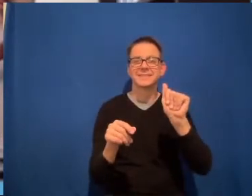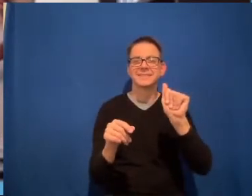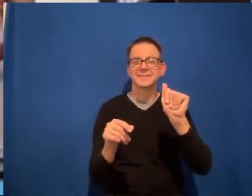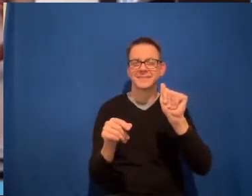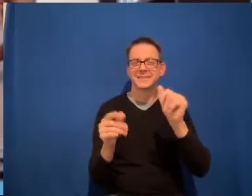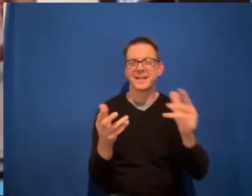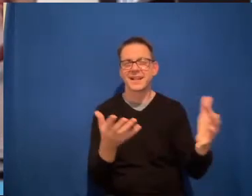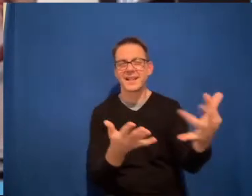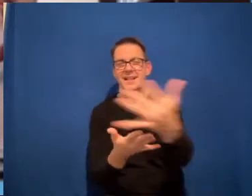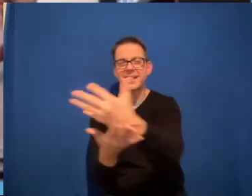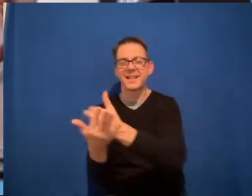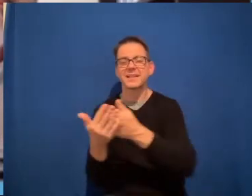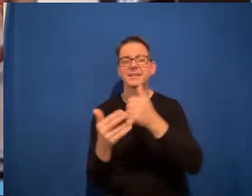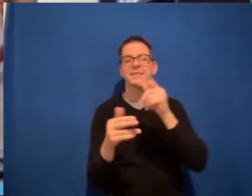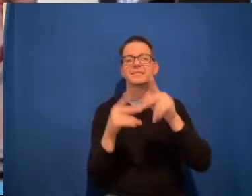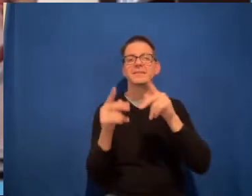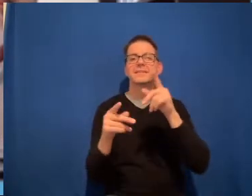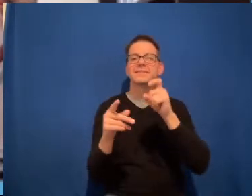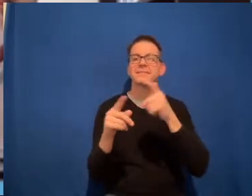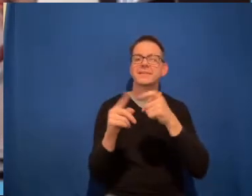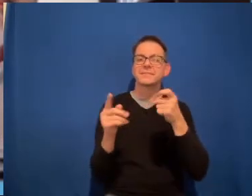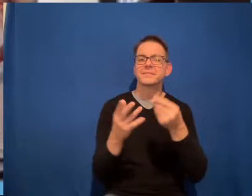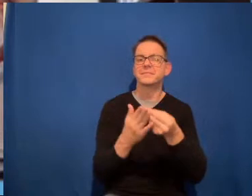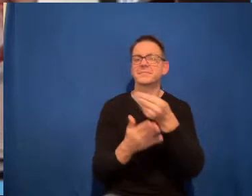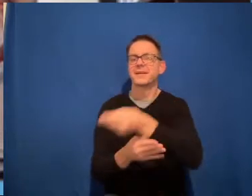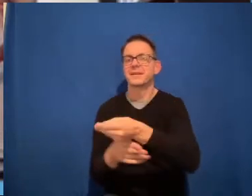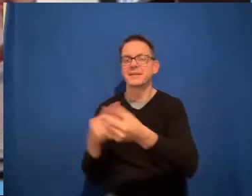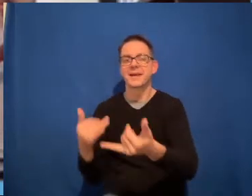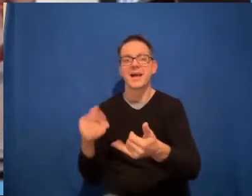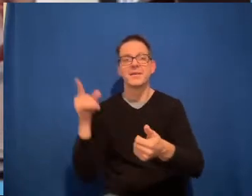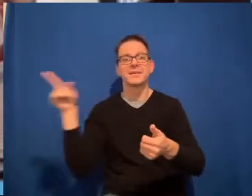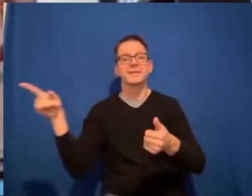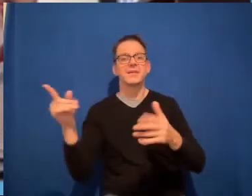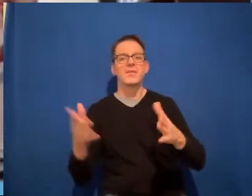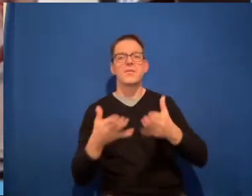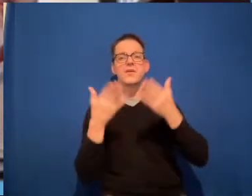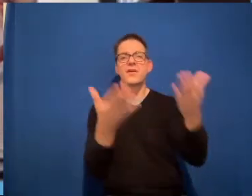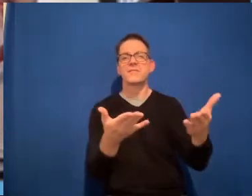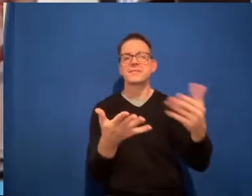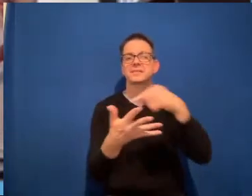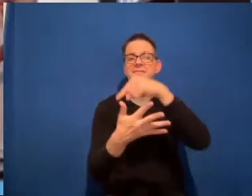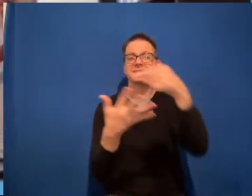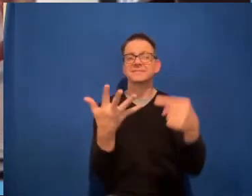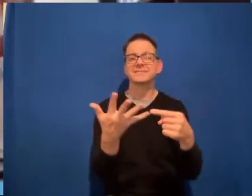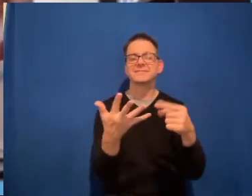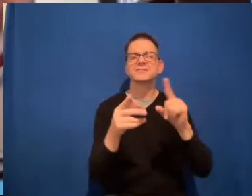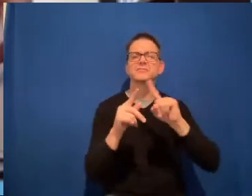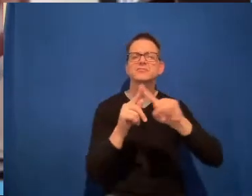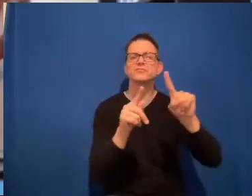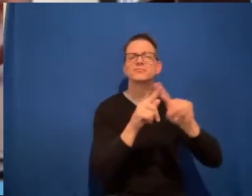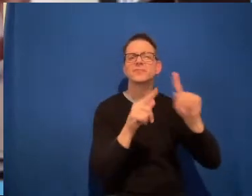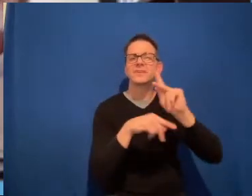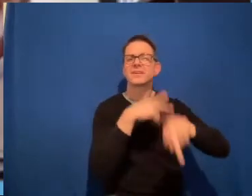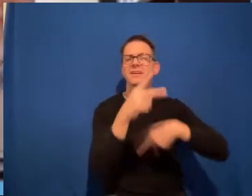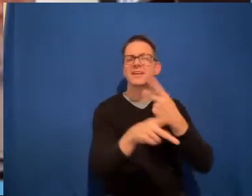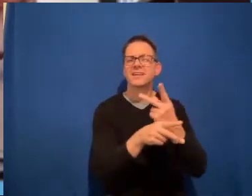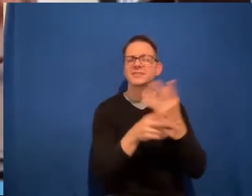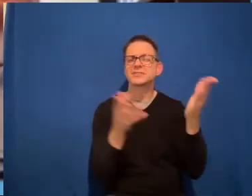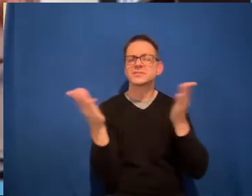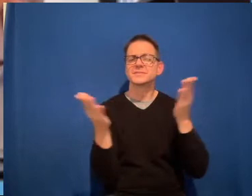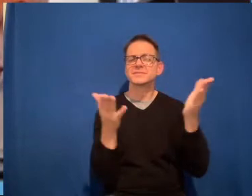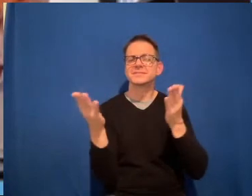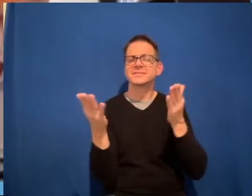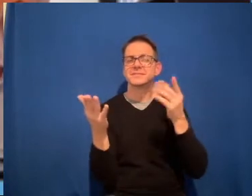buy into their services. And now they're offering all kinds of online services, from mental health to youth recovery,